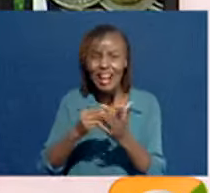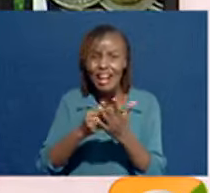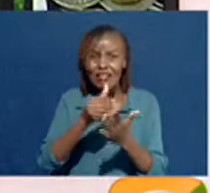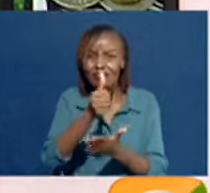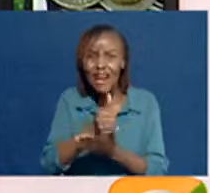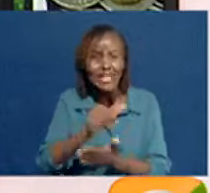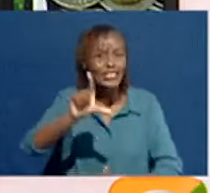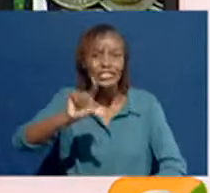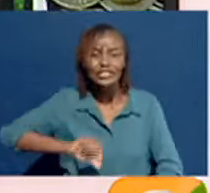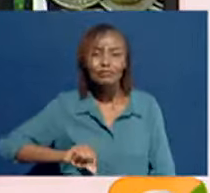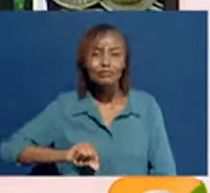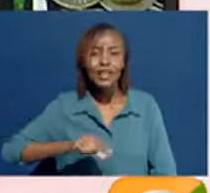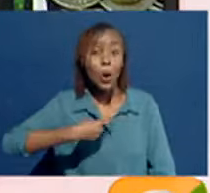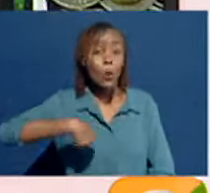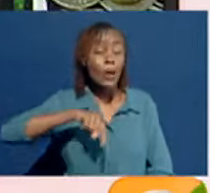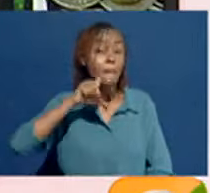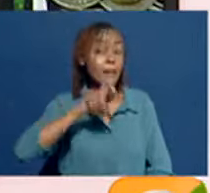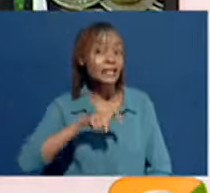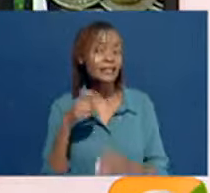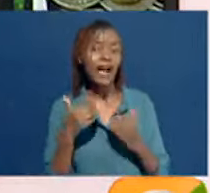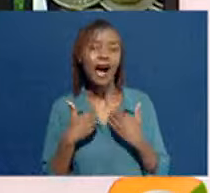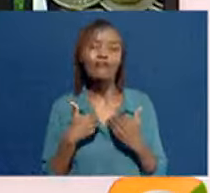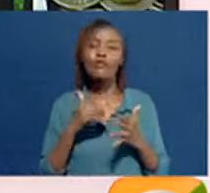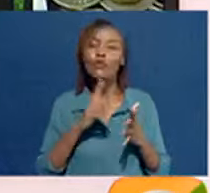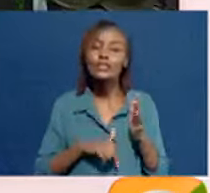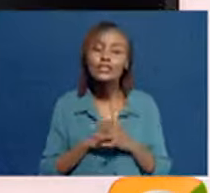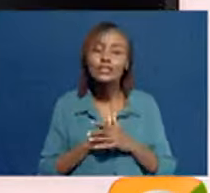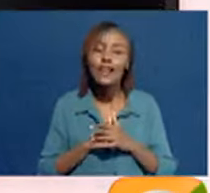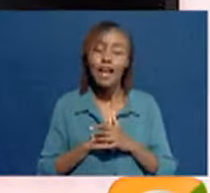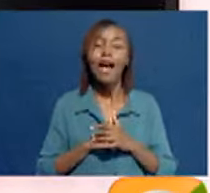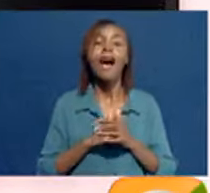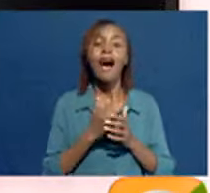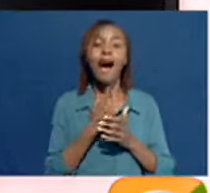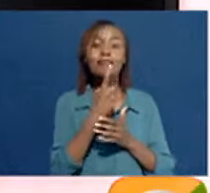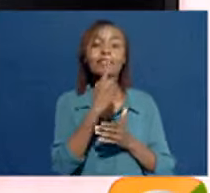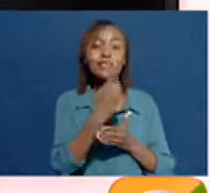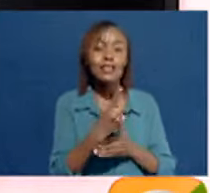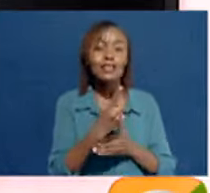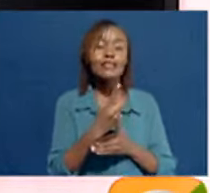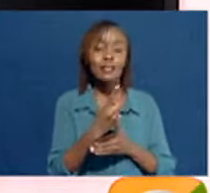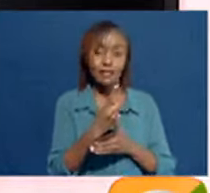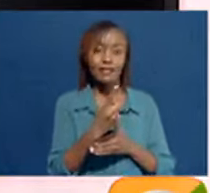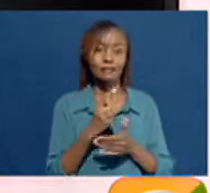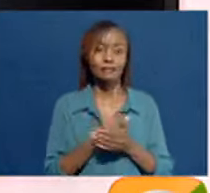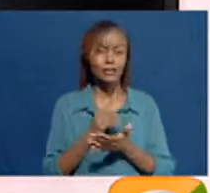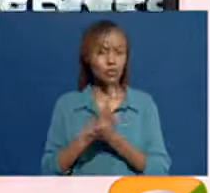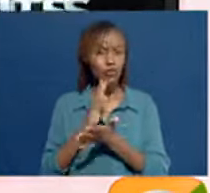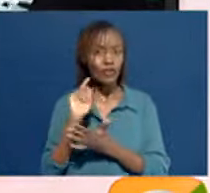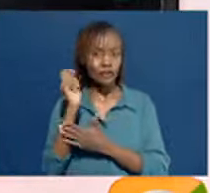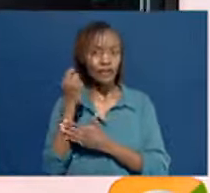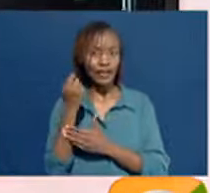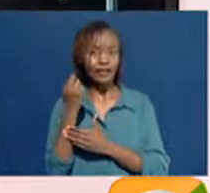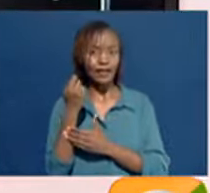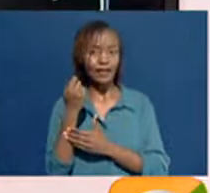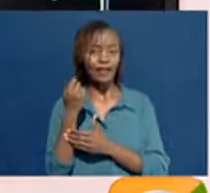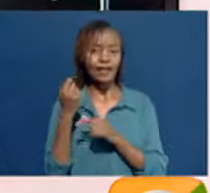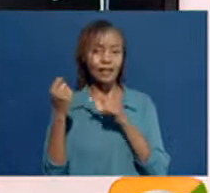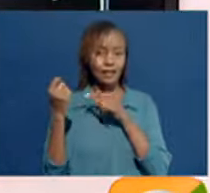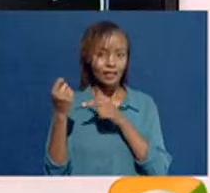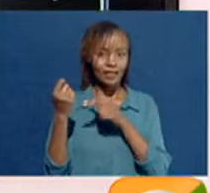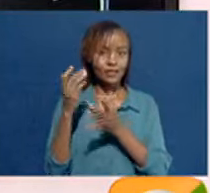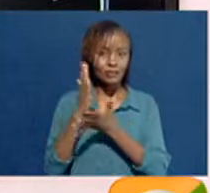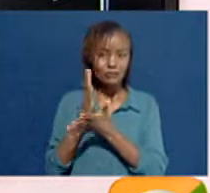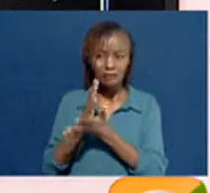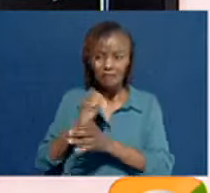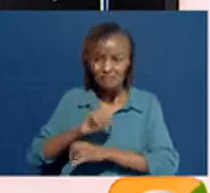of the carbon credits. Now, Kenya does, in fact, have a lot to offer in this trade. Though we're one of the smallest polluters in the